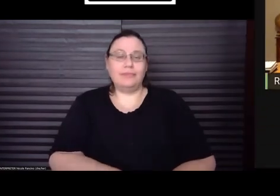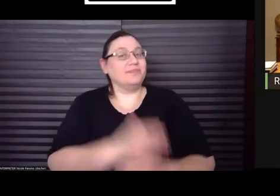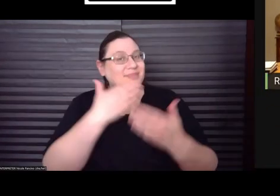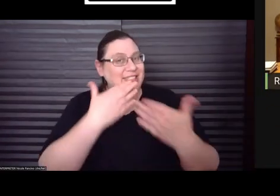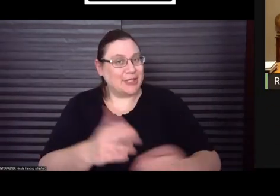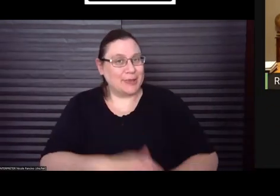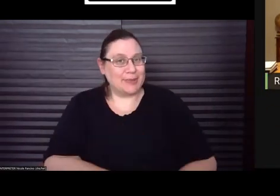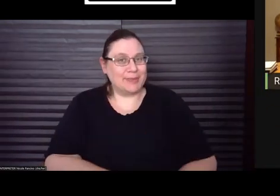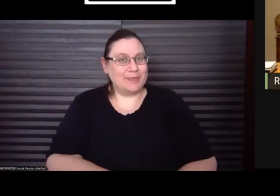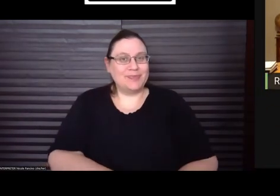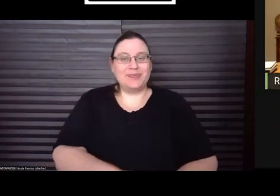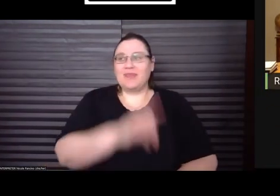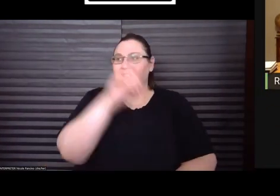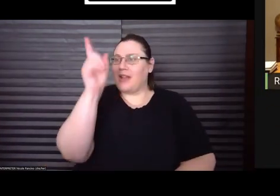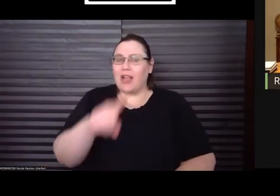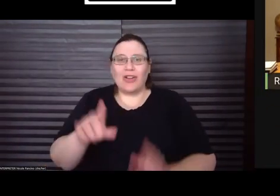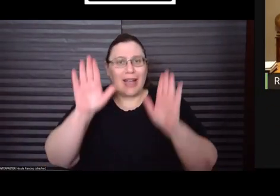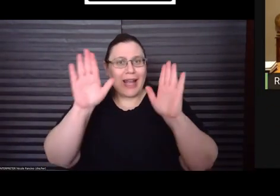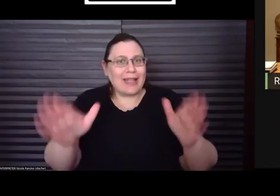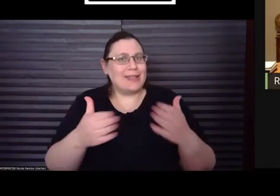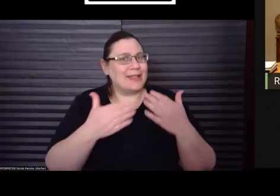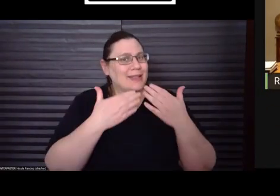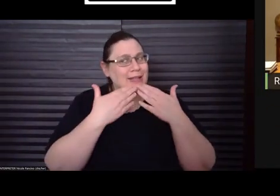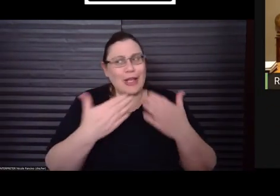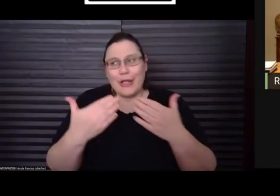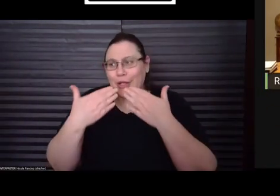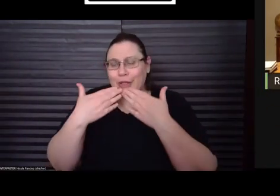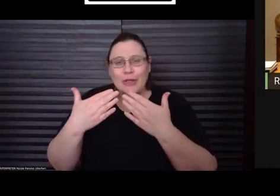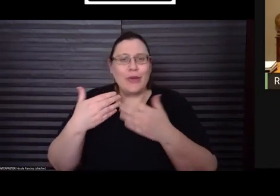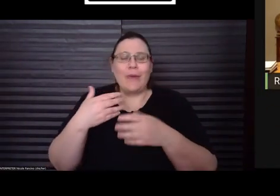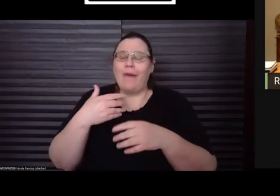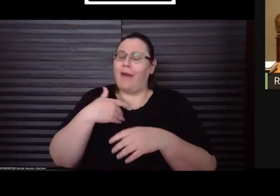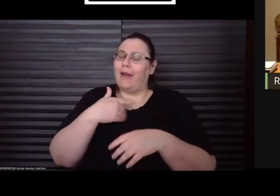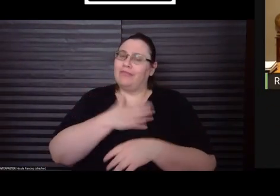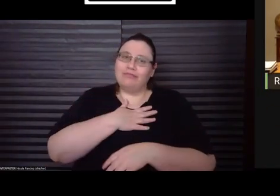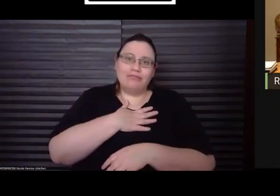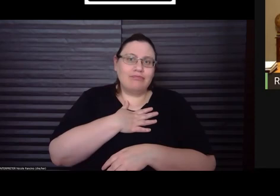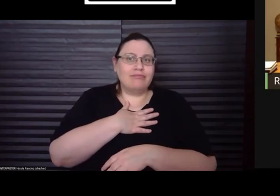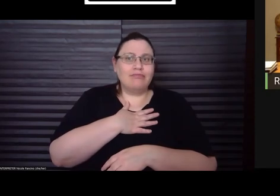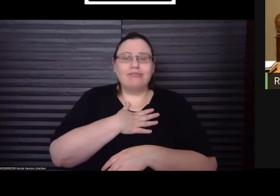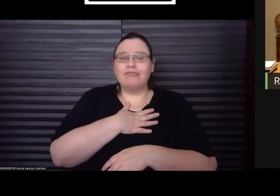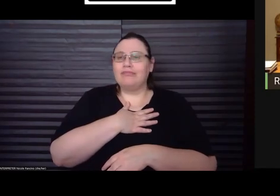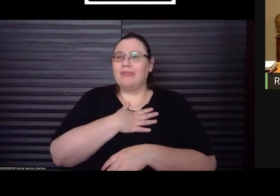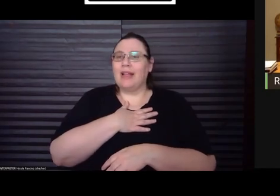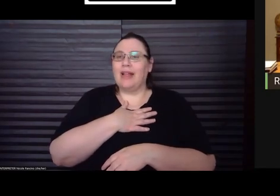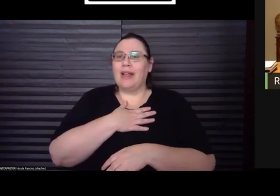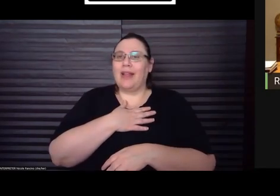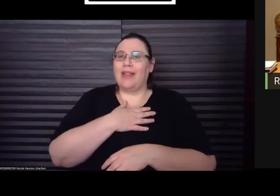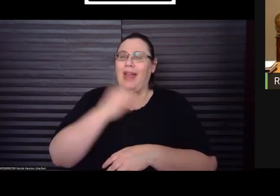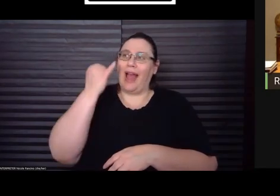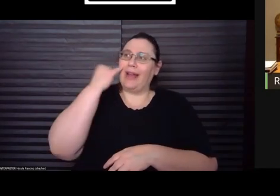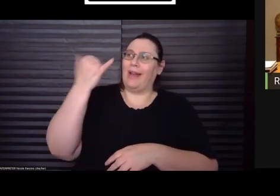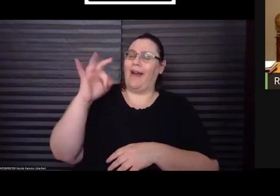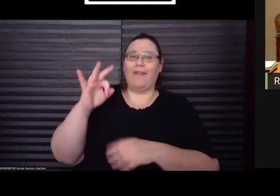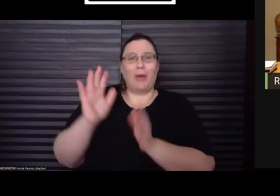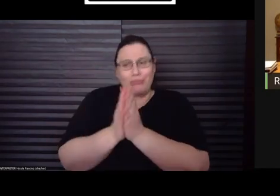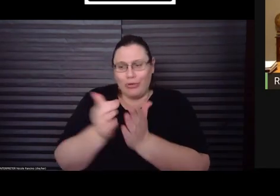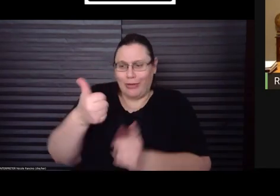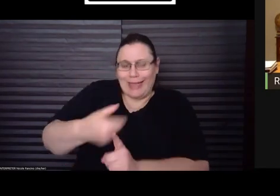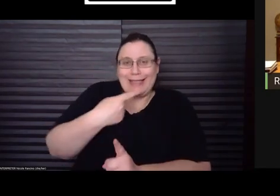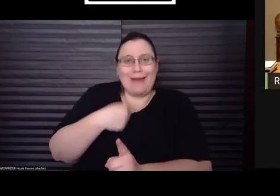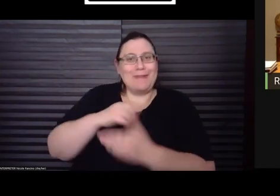Thank you. That's excellent. Thank you. I absolutely love the contrast of having a book tell me a